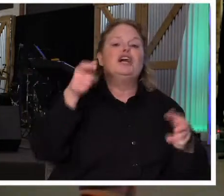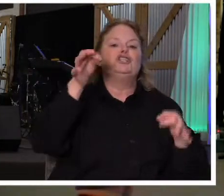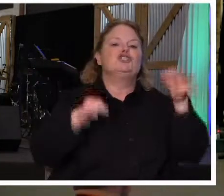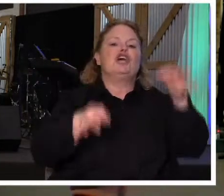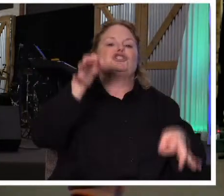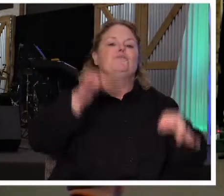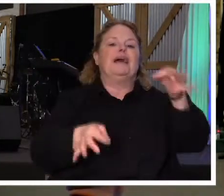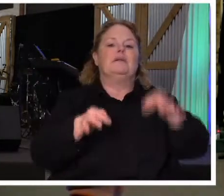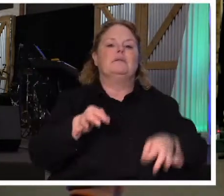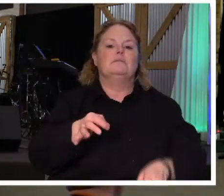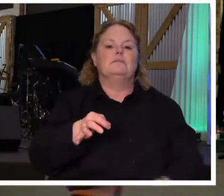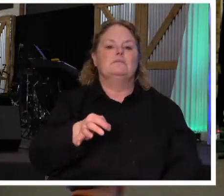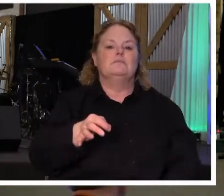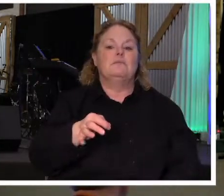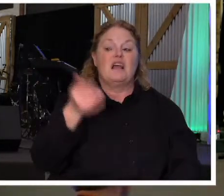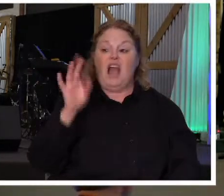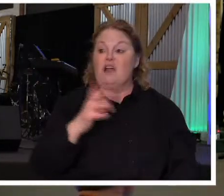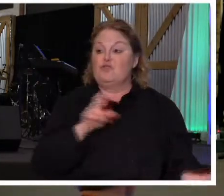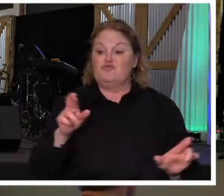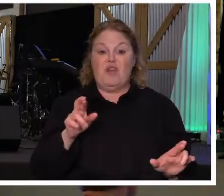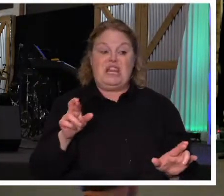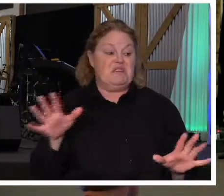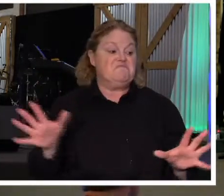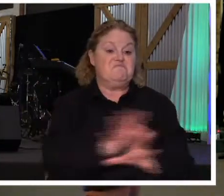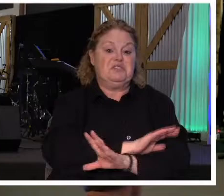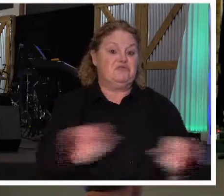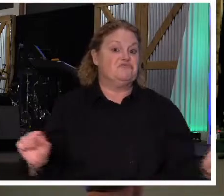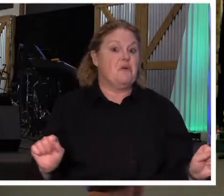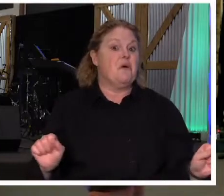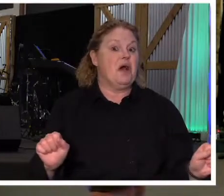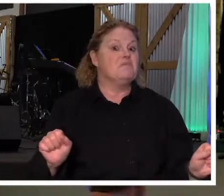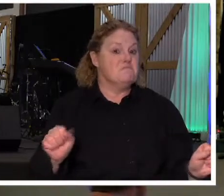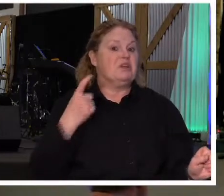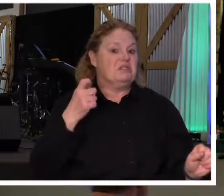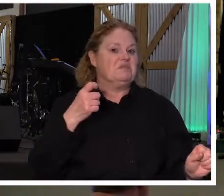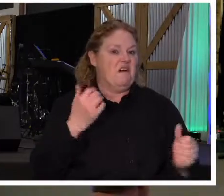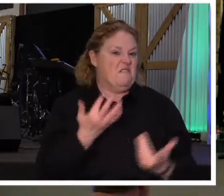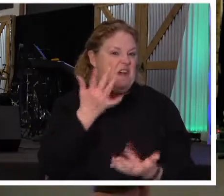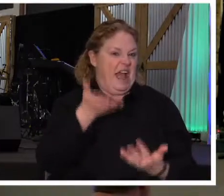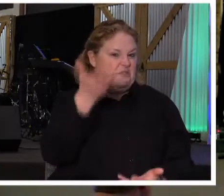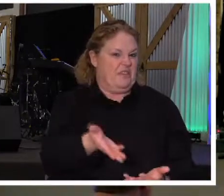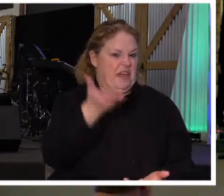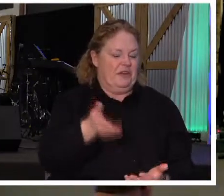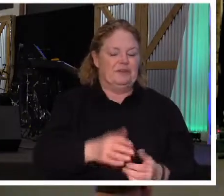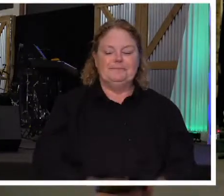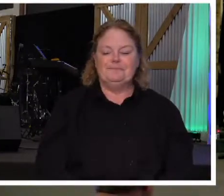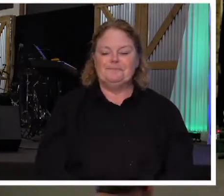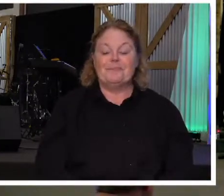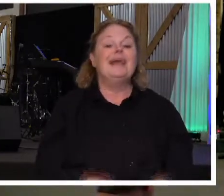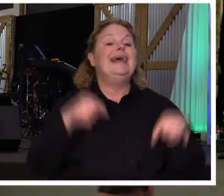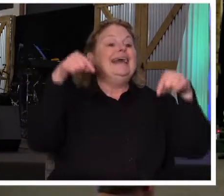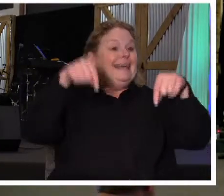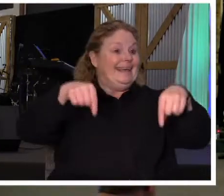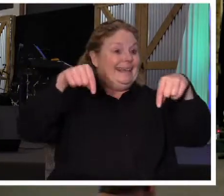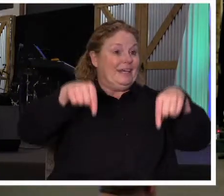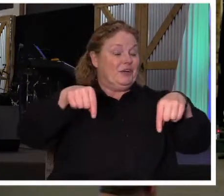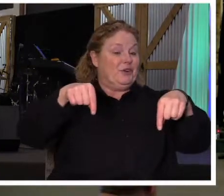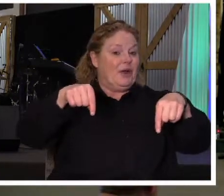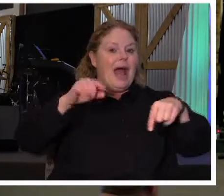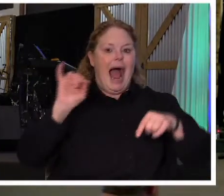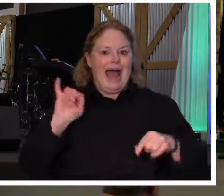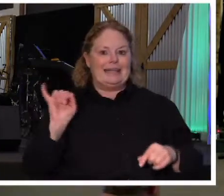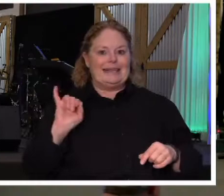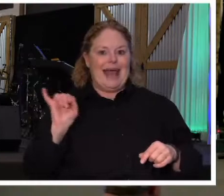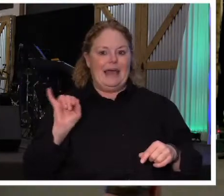was about to destroy something or somebody when the fire of God came. And here, you have to believe that